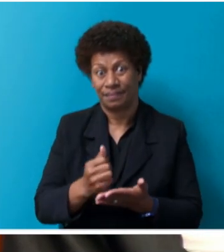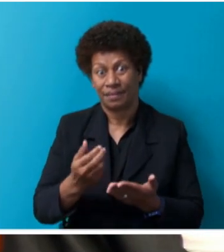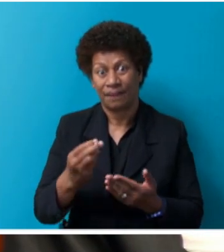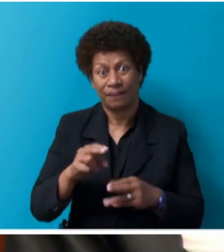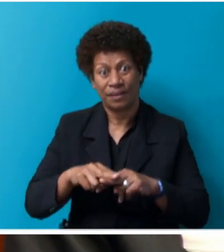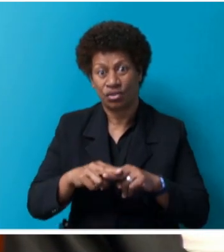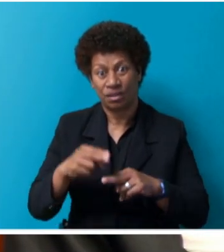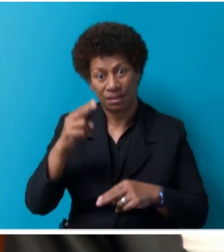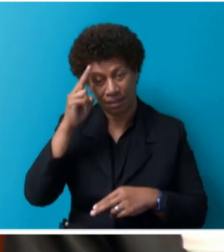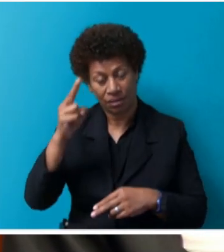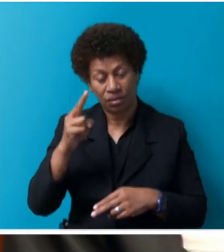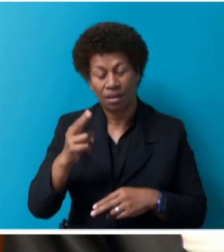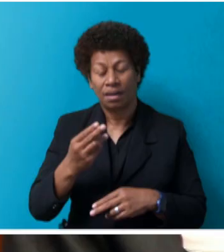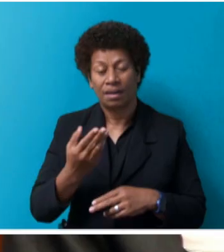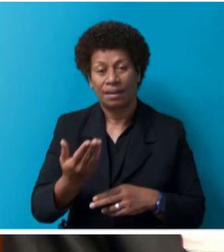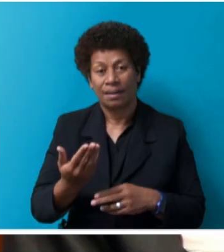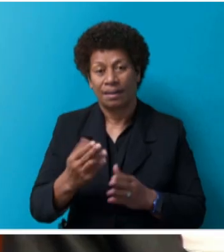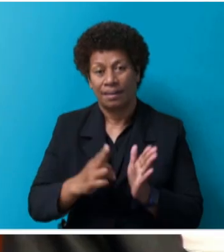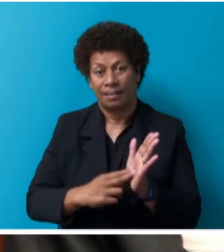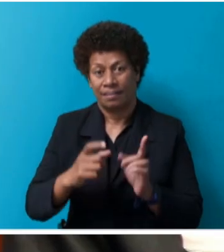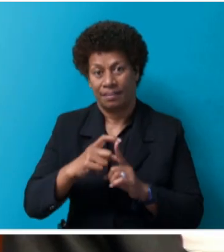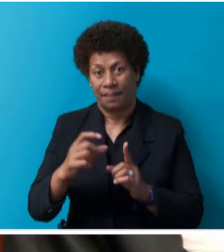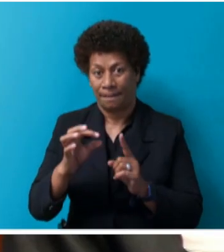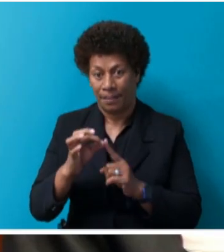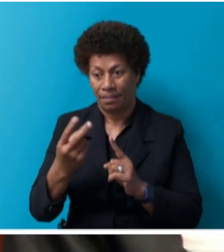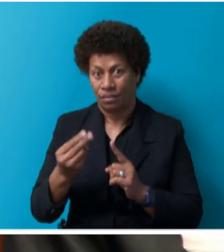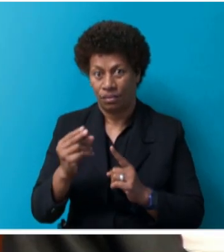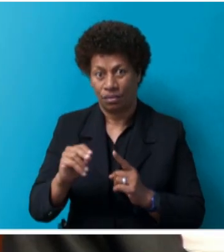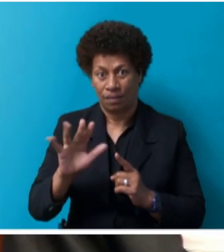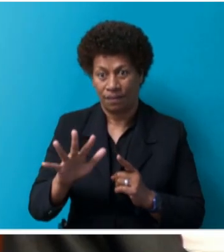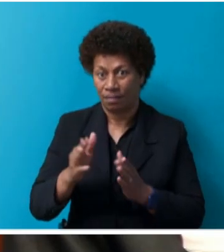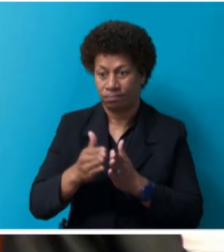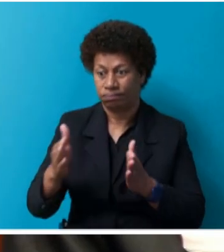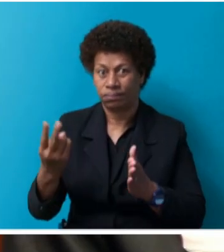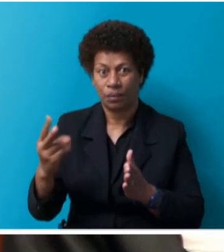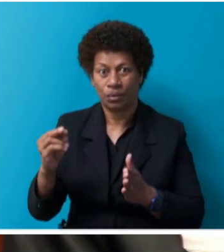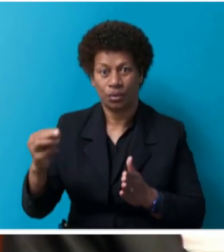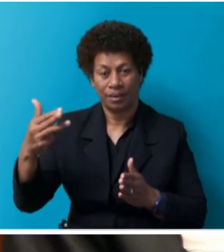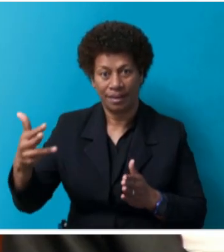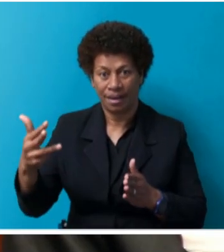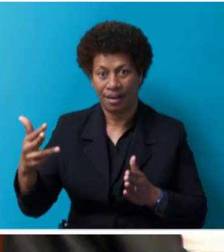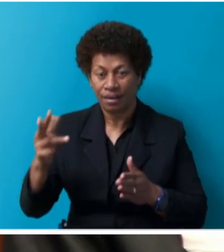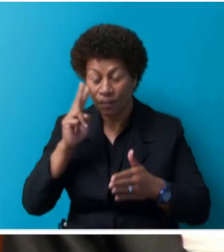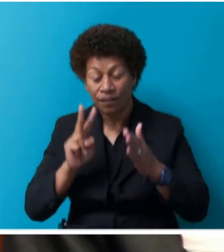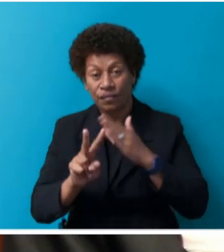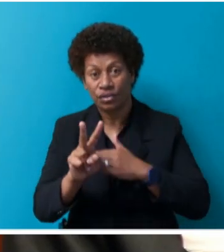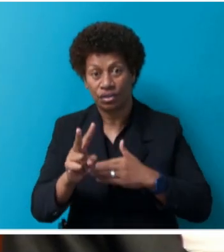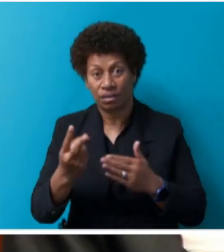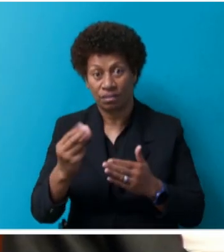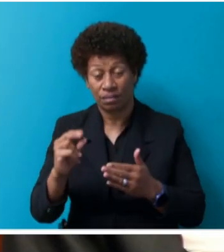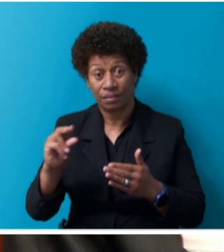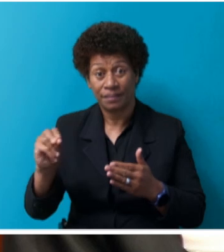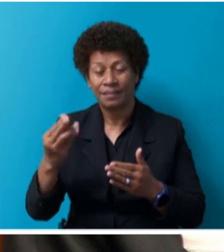Development Plan, NDP 2025 to 2029, and Vision 2050 by promoting inclusive